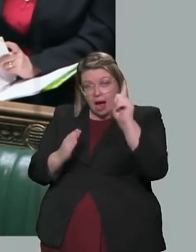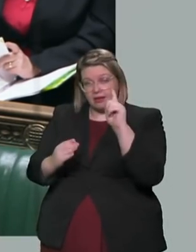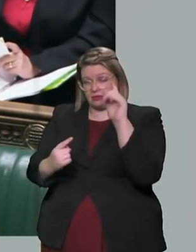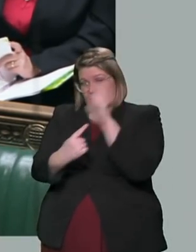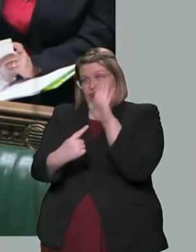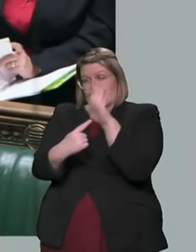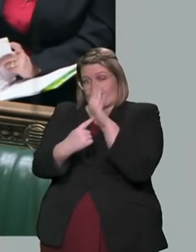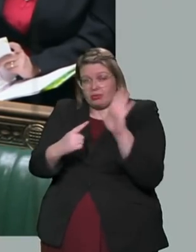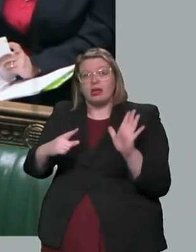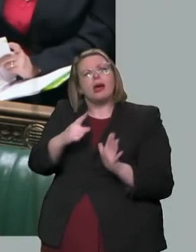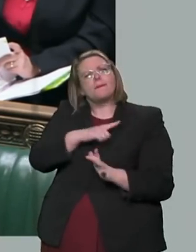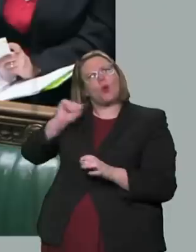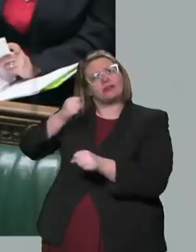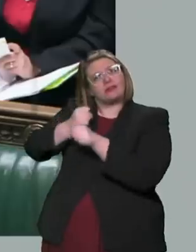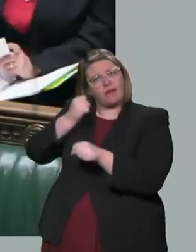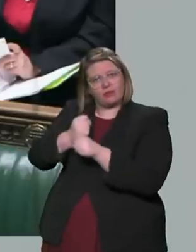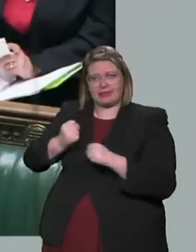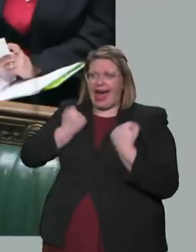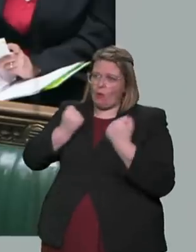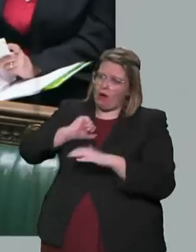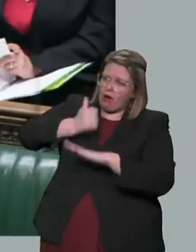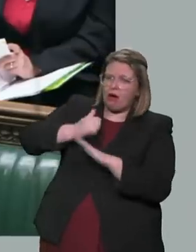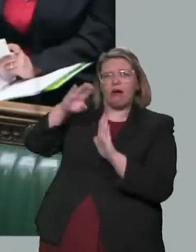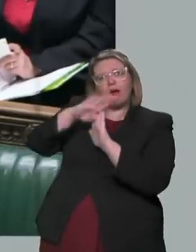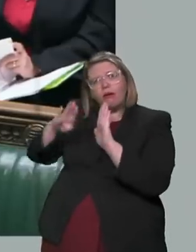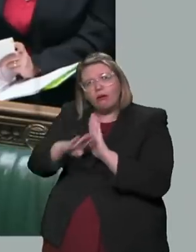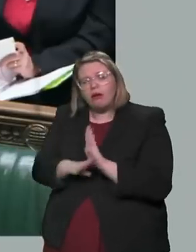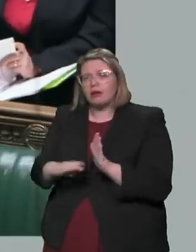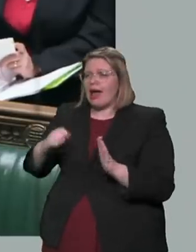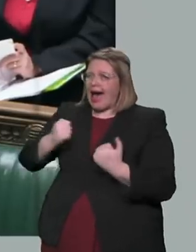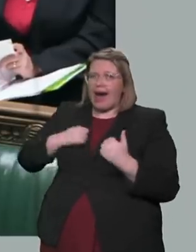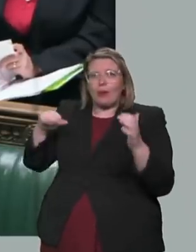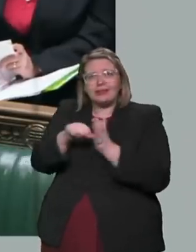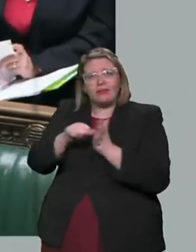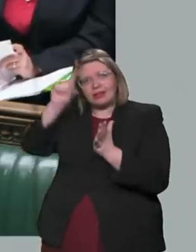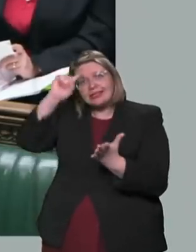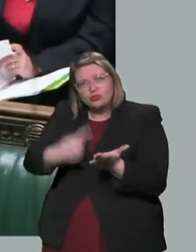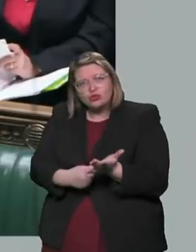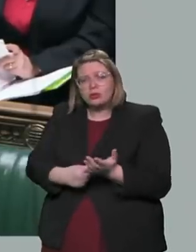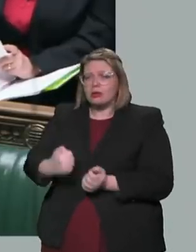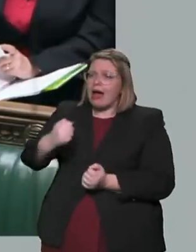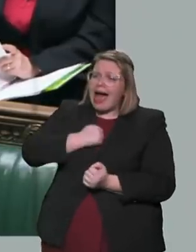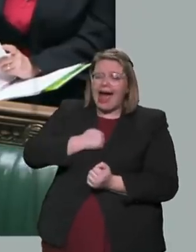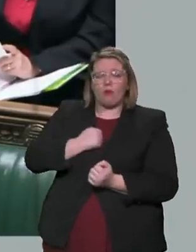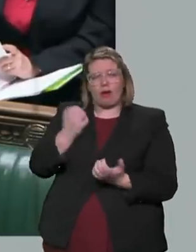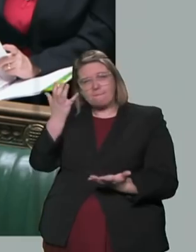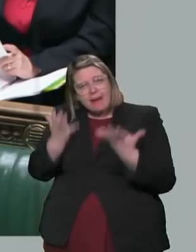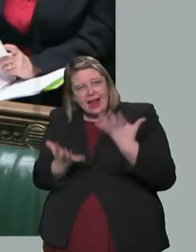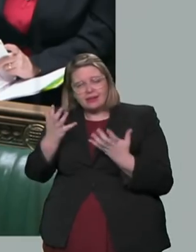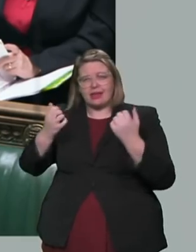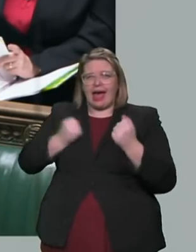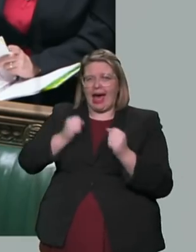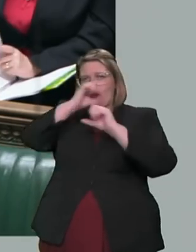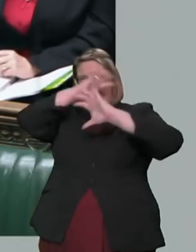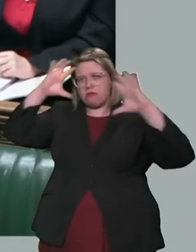of the steps the government has taken, because of the tough decisions we've taken, because of the balanced and the proportionate approach that